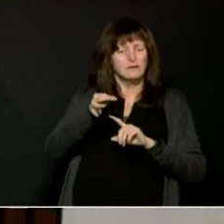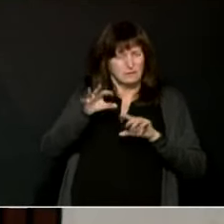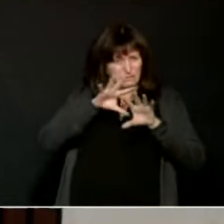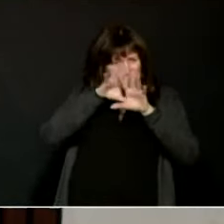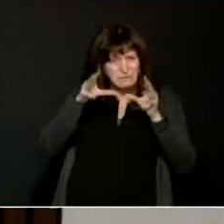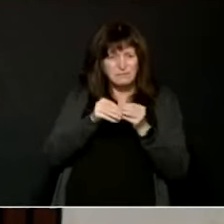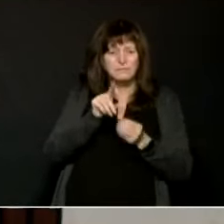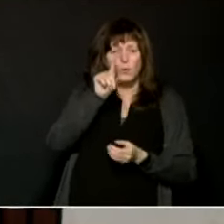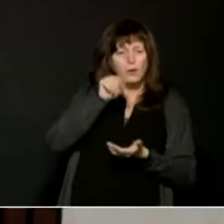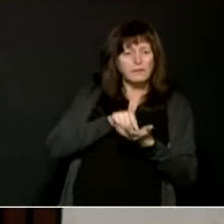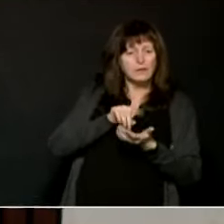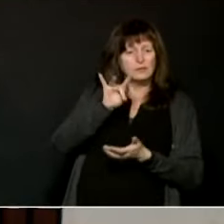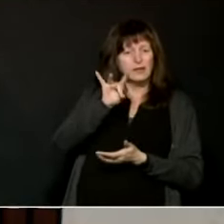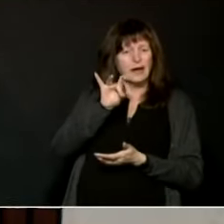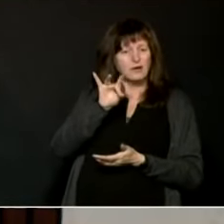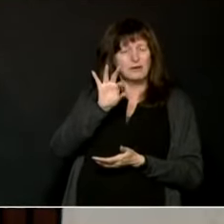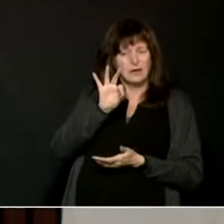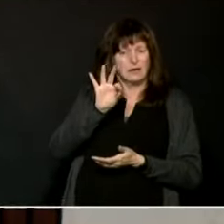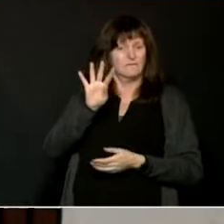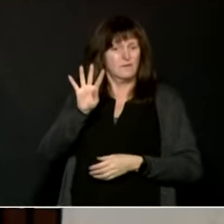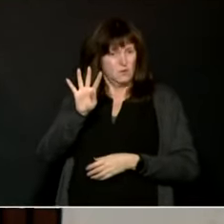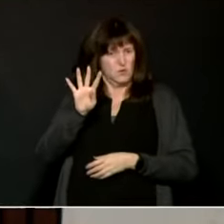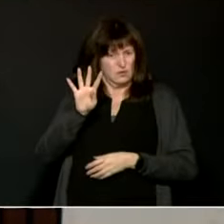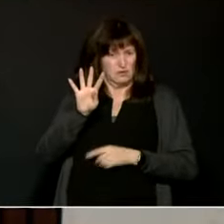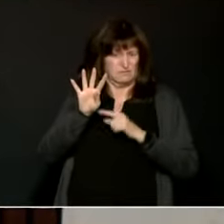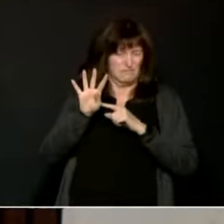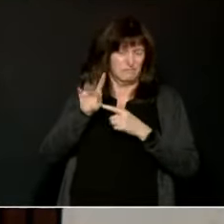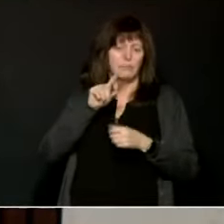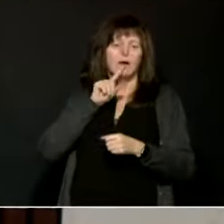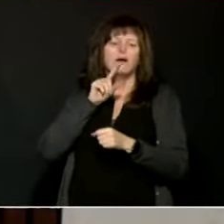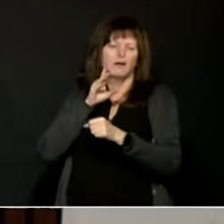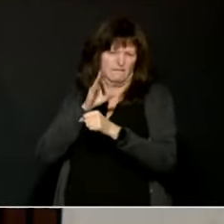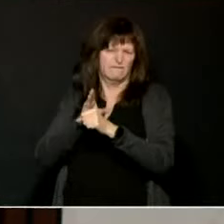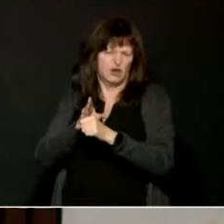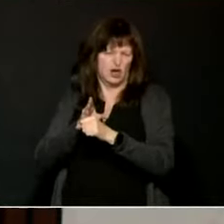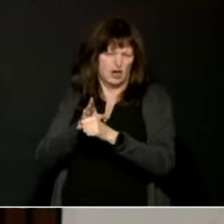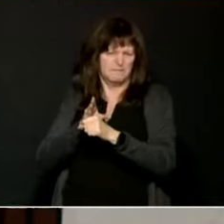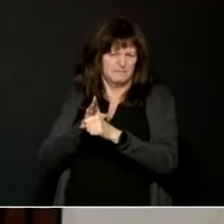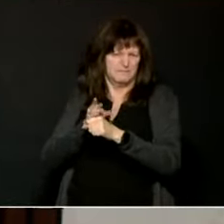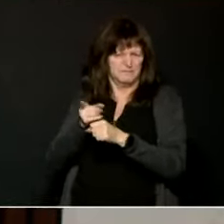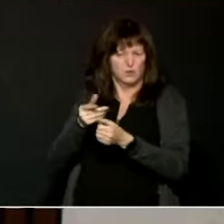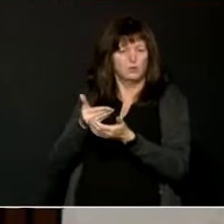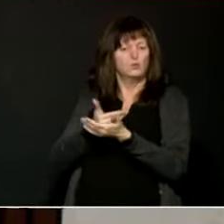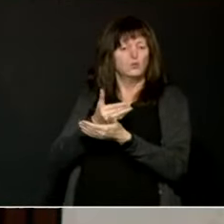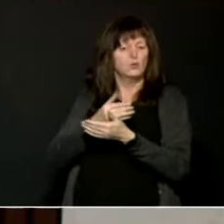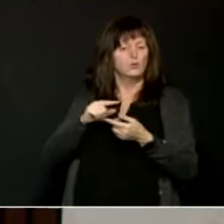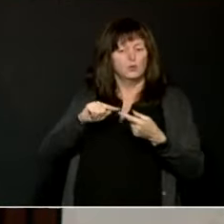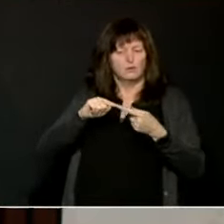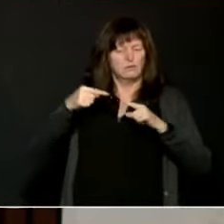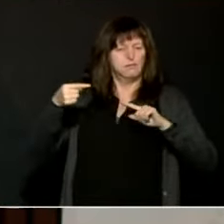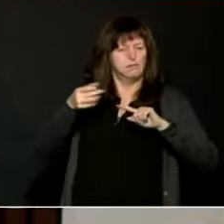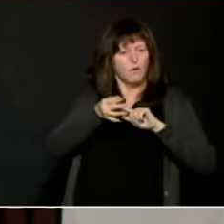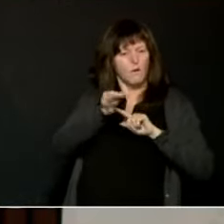1,894 confirmed variants of concern in Ontario. Of those,